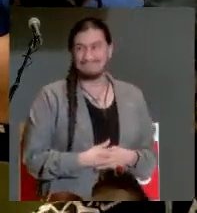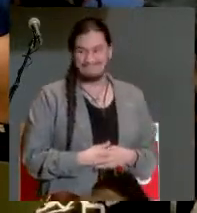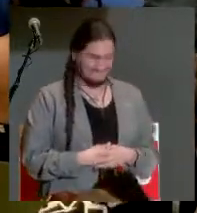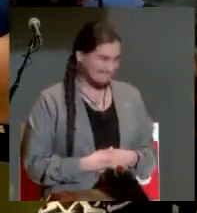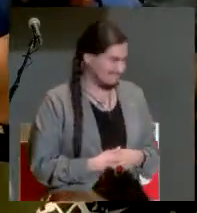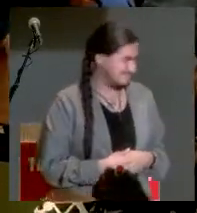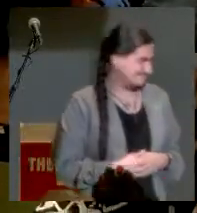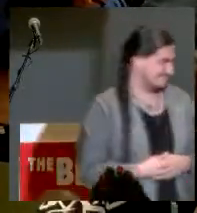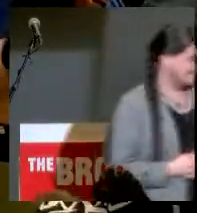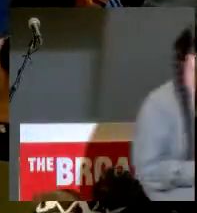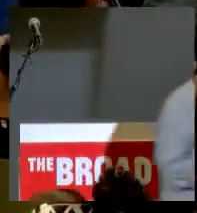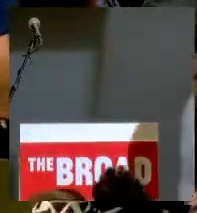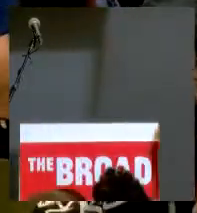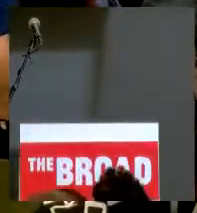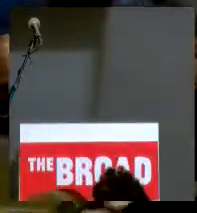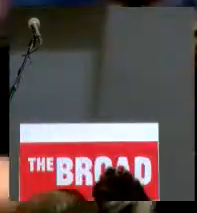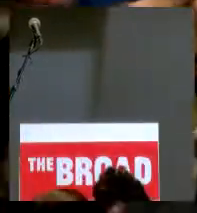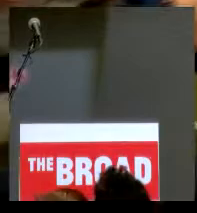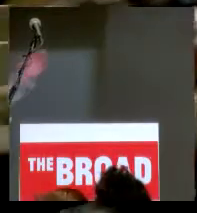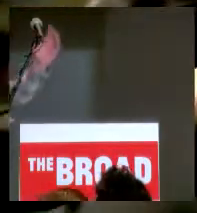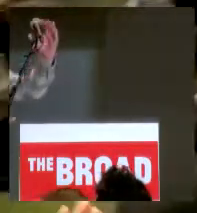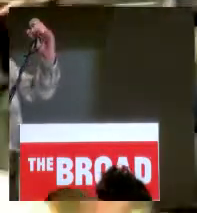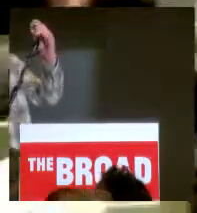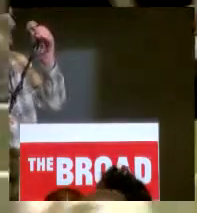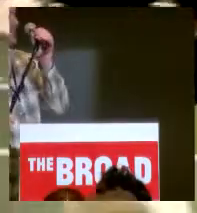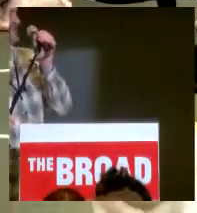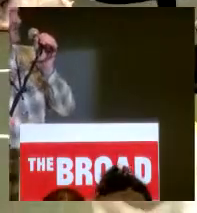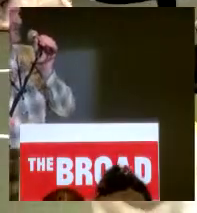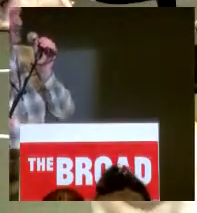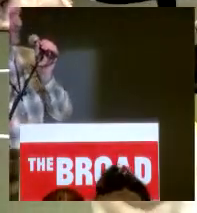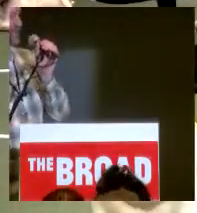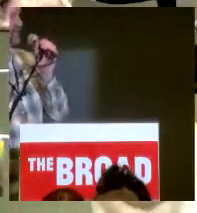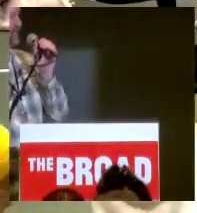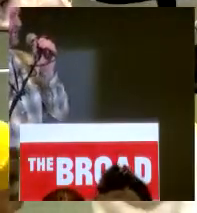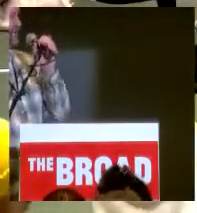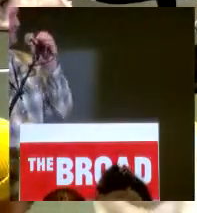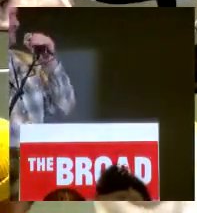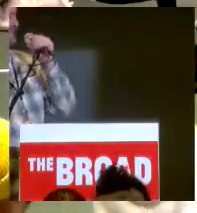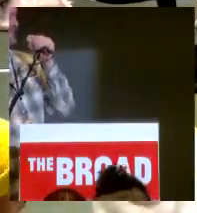Thank you. Thank you so.